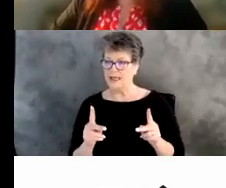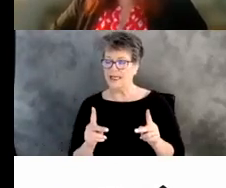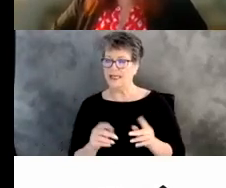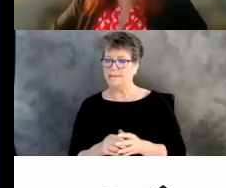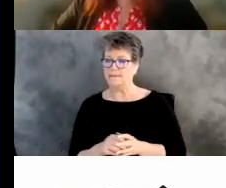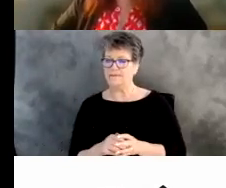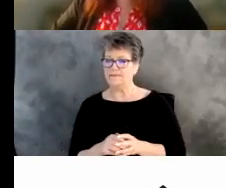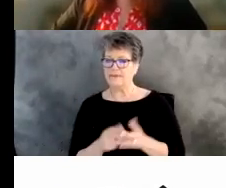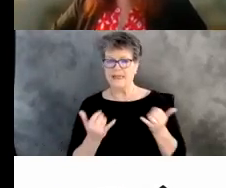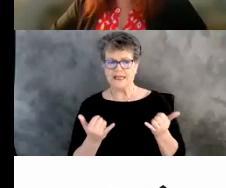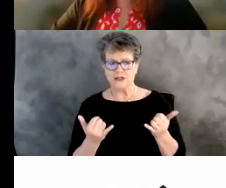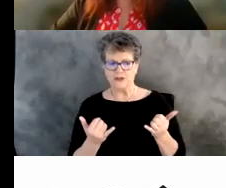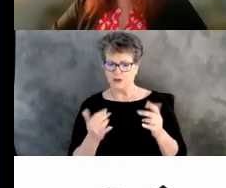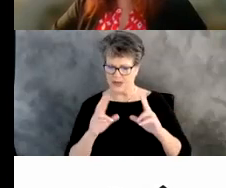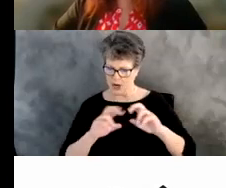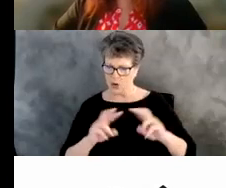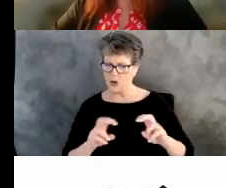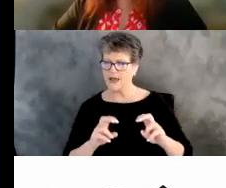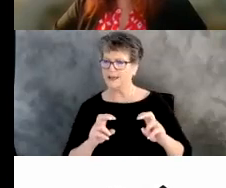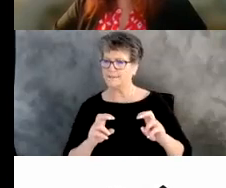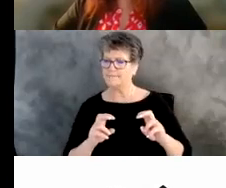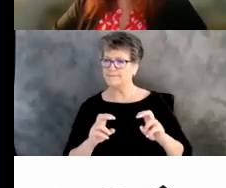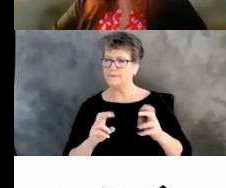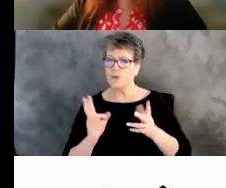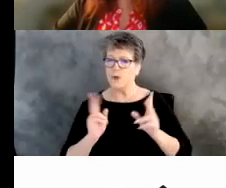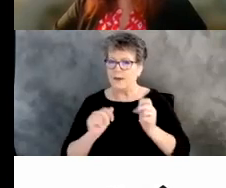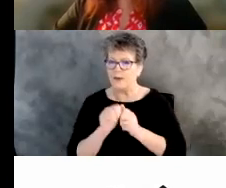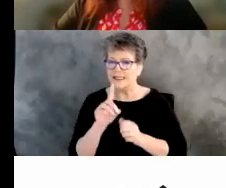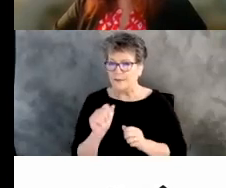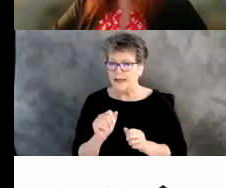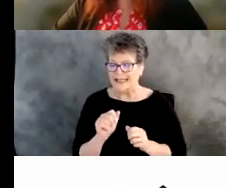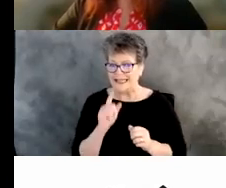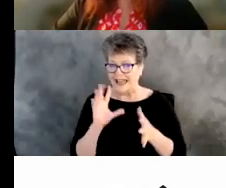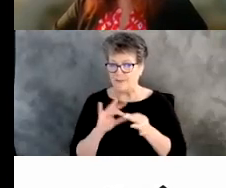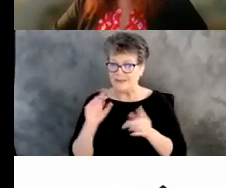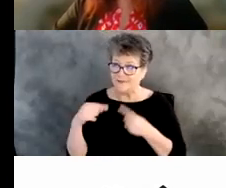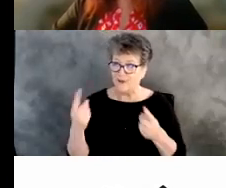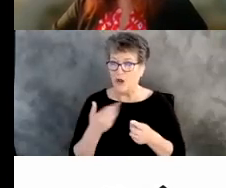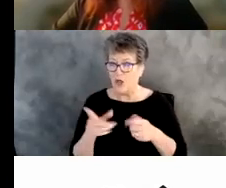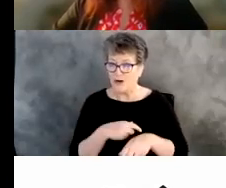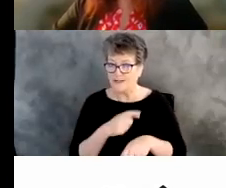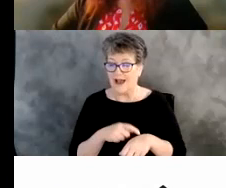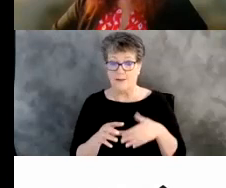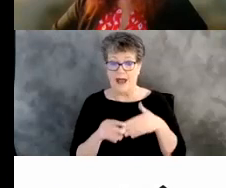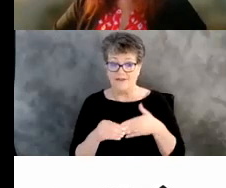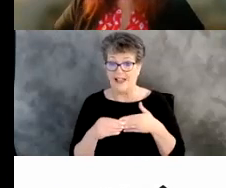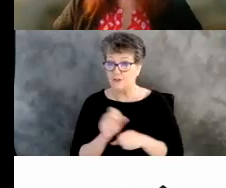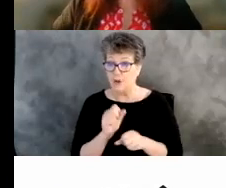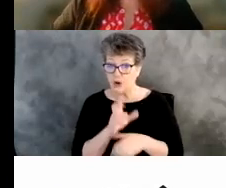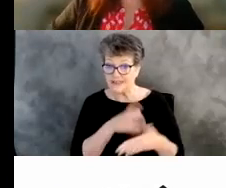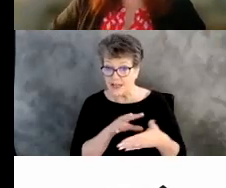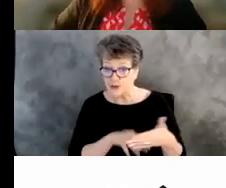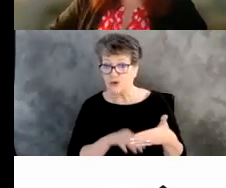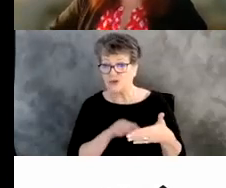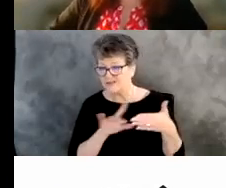to, take a look at some of the things that people with disabilities have been saying for a long time about flexible work schedules and things like that,